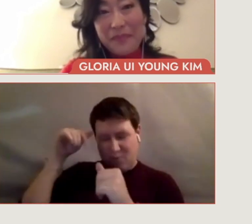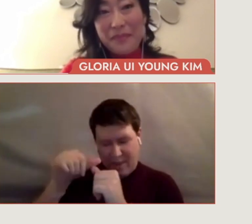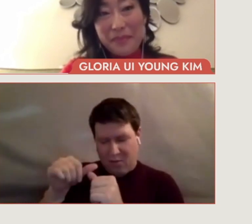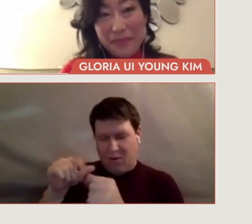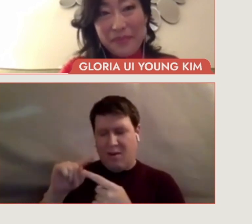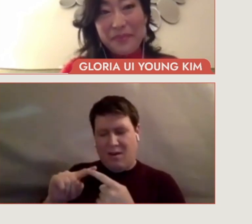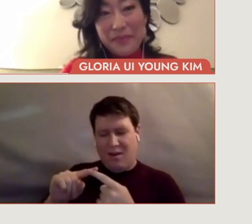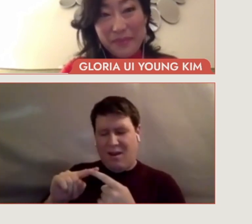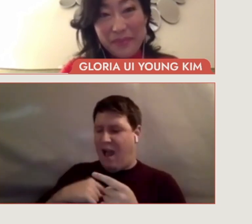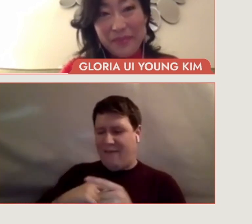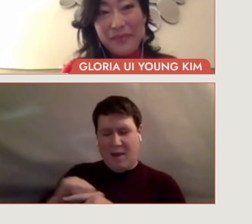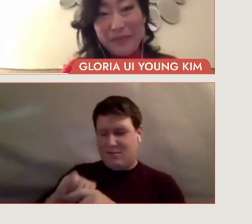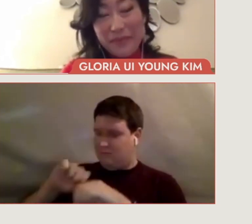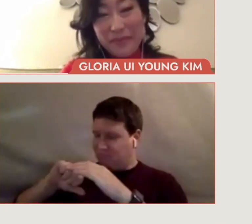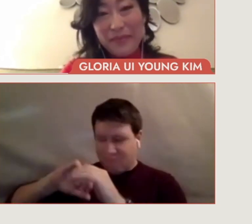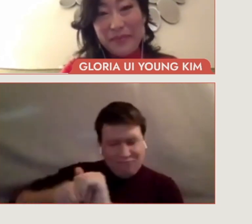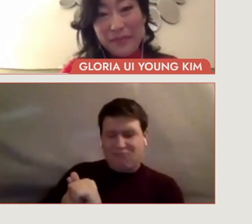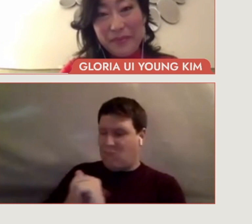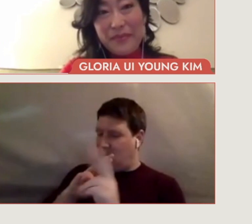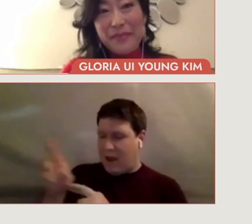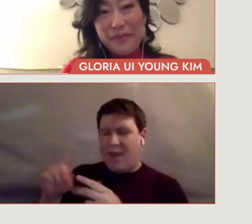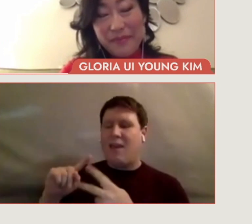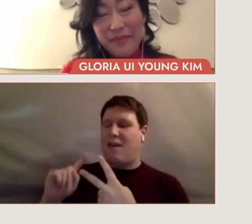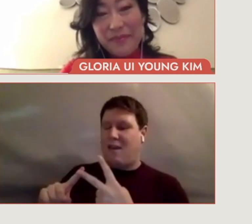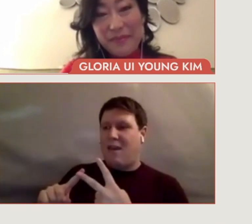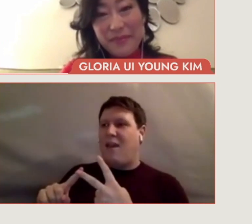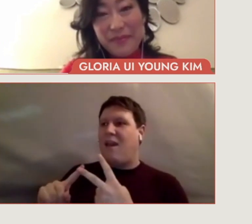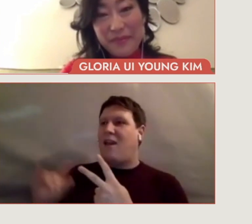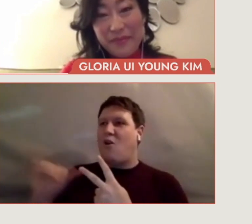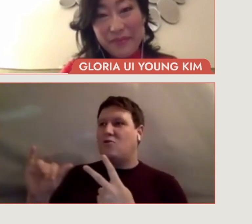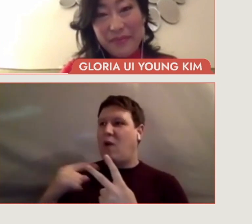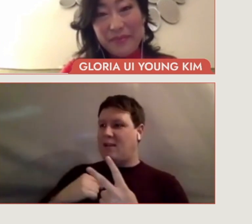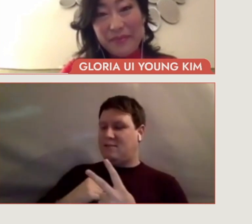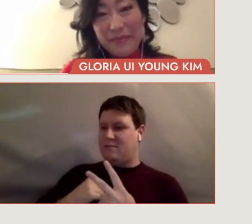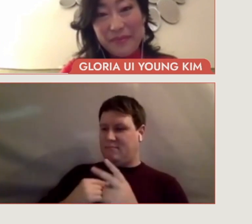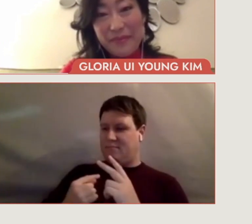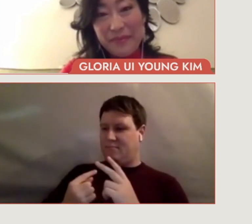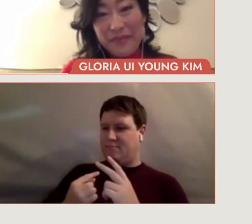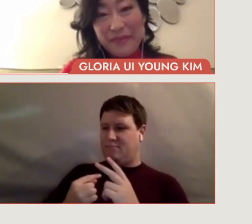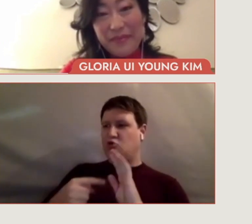things that I wanted to do in that audition. And I'm just, yeah.